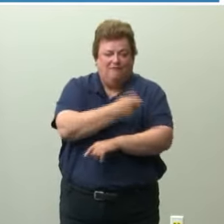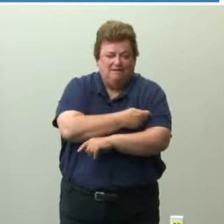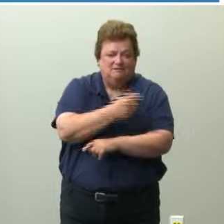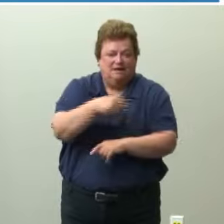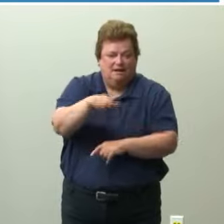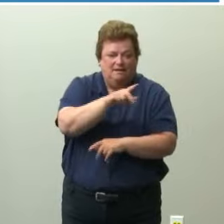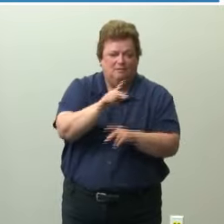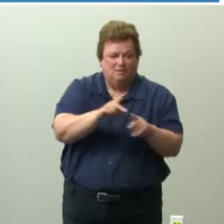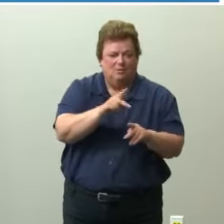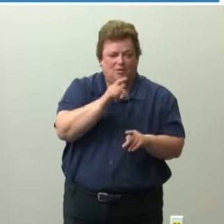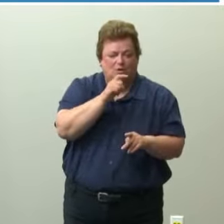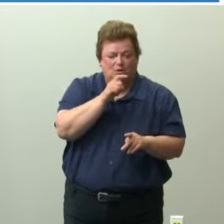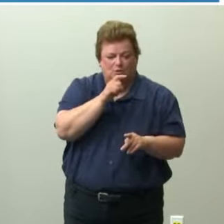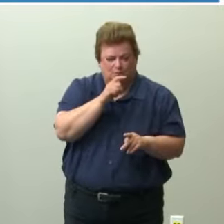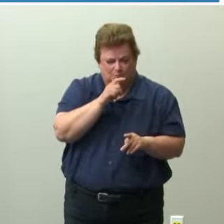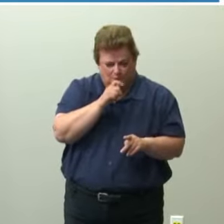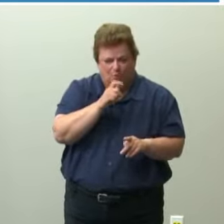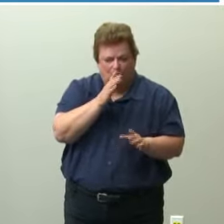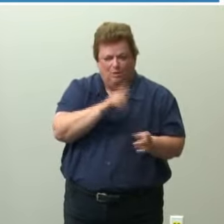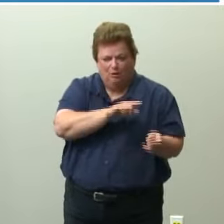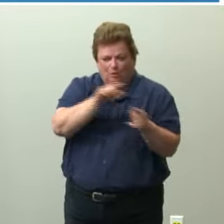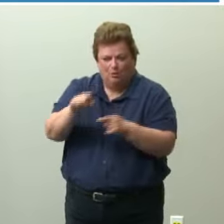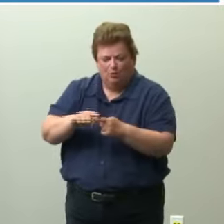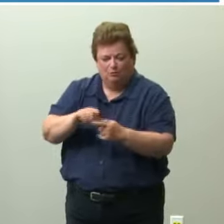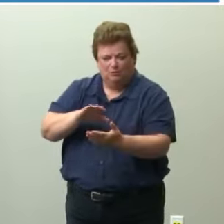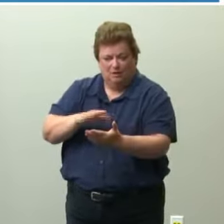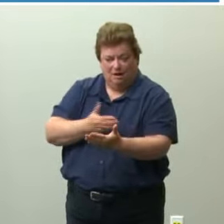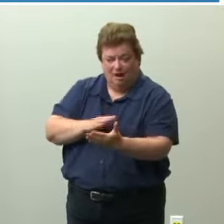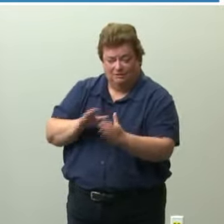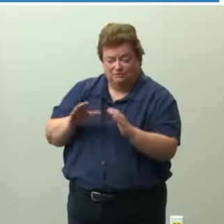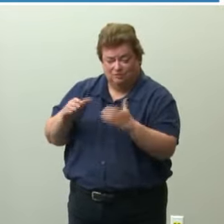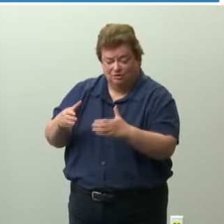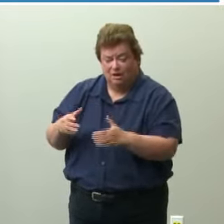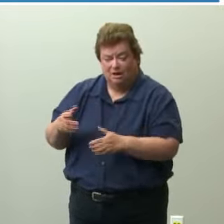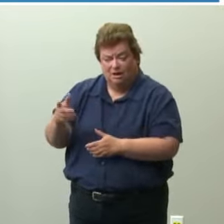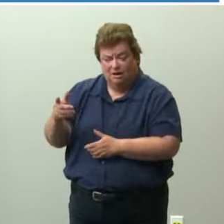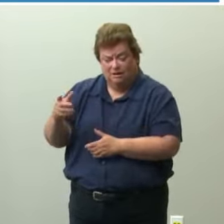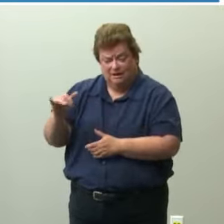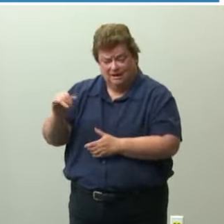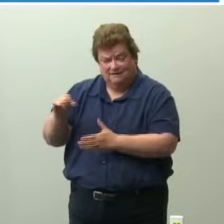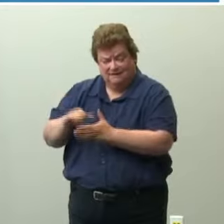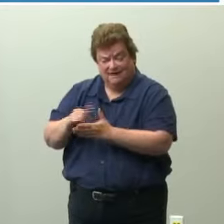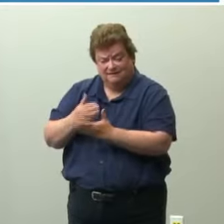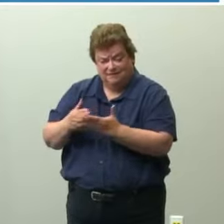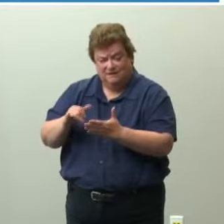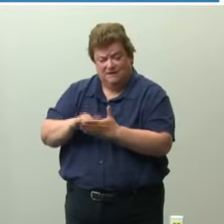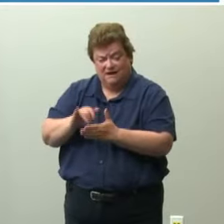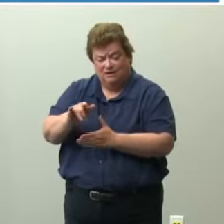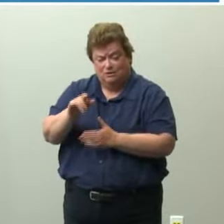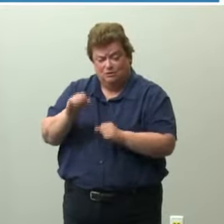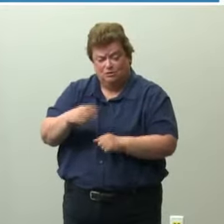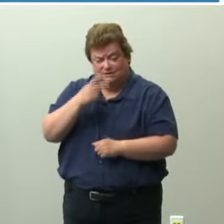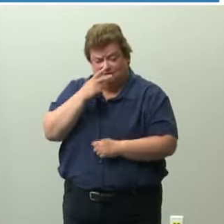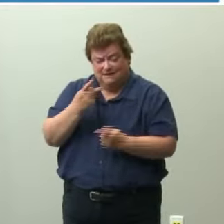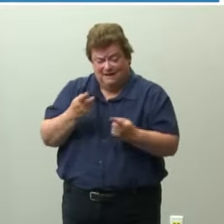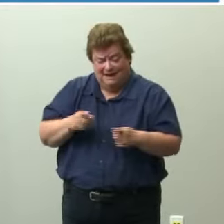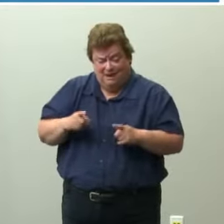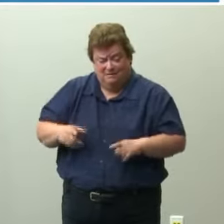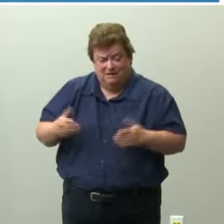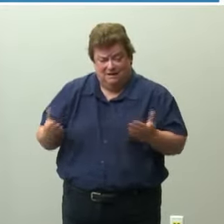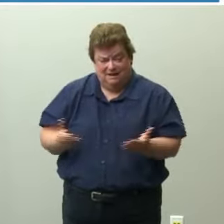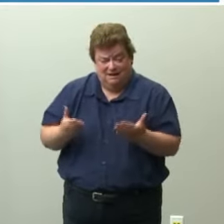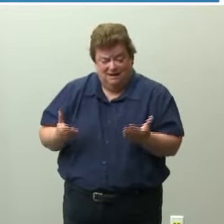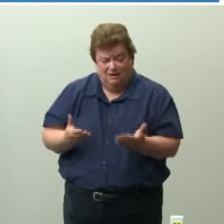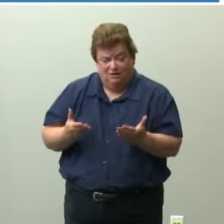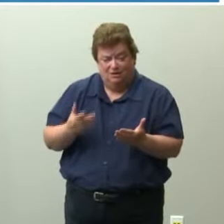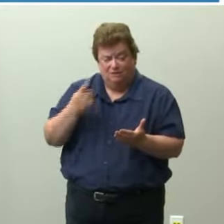concert to be vaccinated. Is that any idea of something you guys could see here, or as far as masks and stuff too at